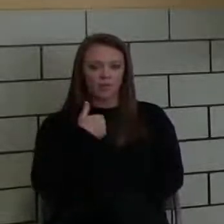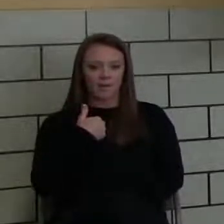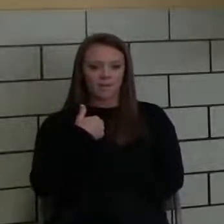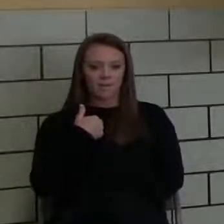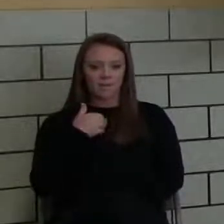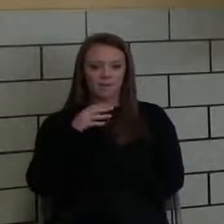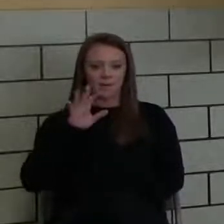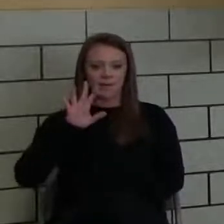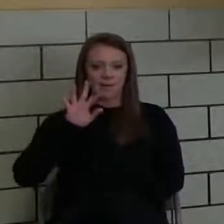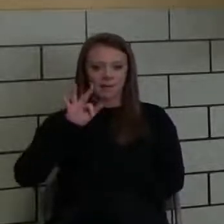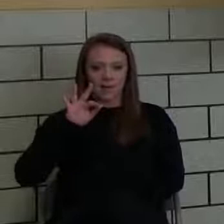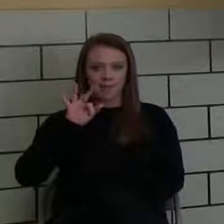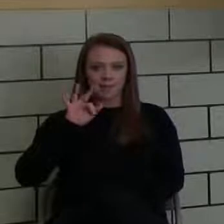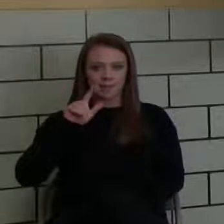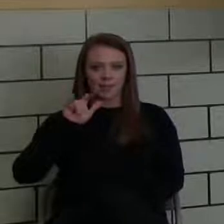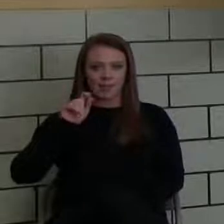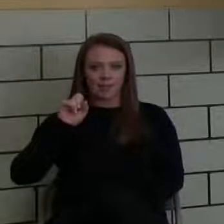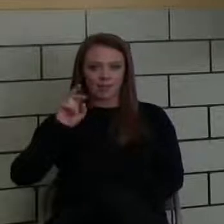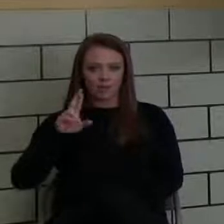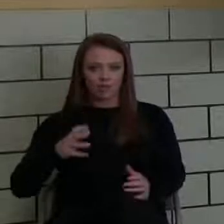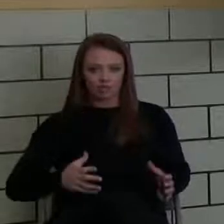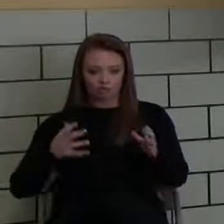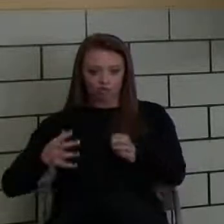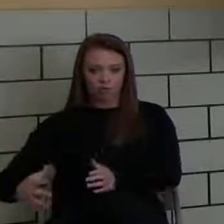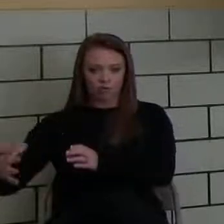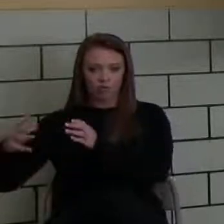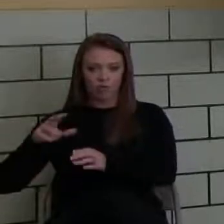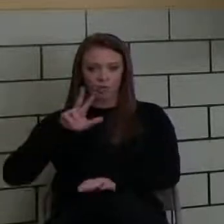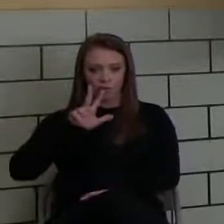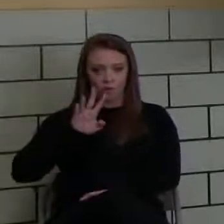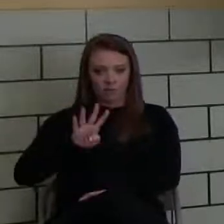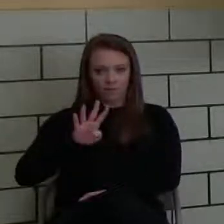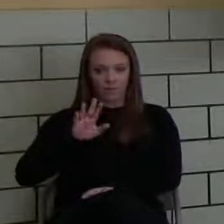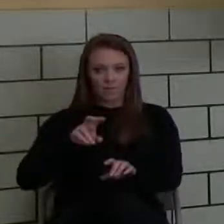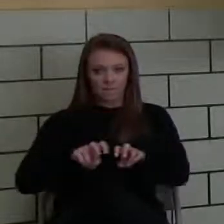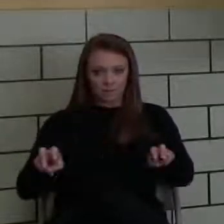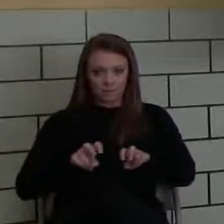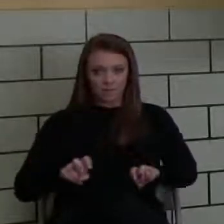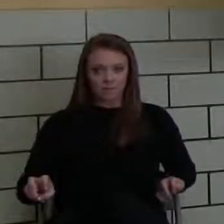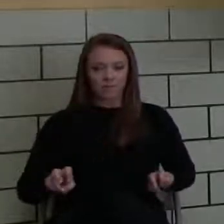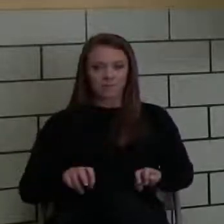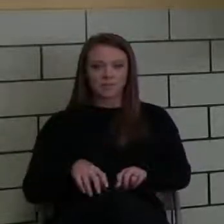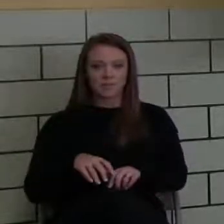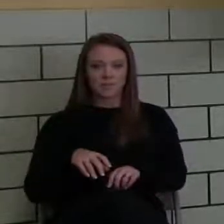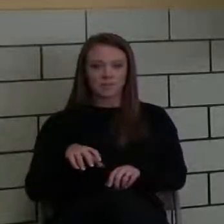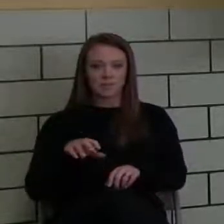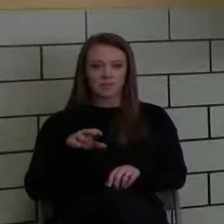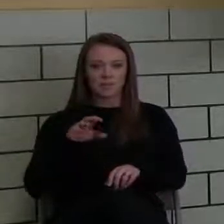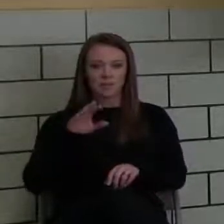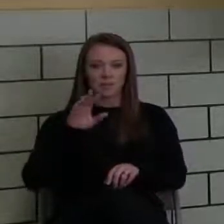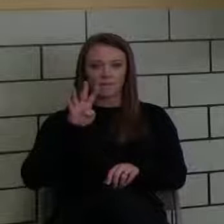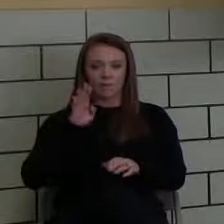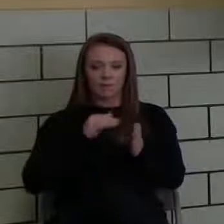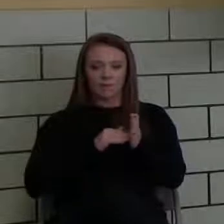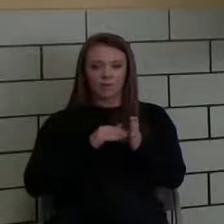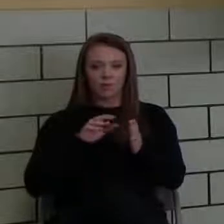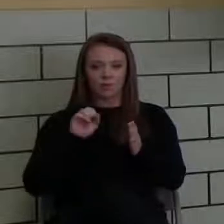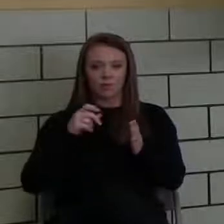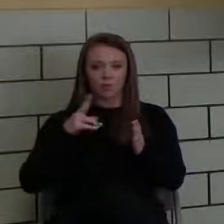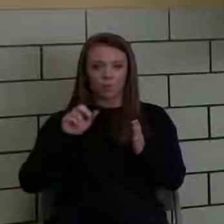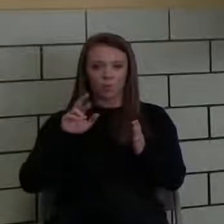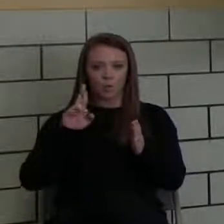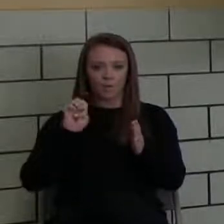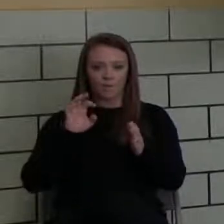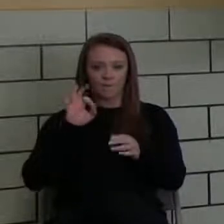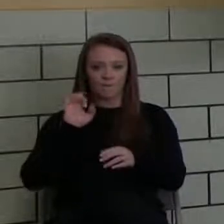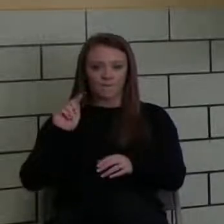receptacles, 34 benches, and about 4,000 square feet of cafe seating. Now, this seating